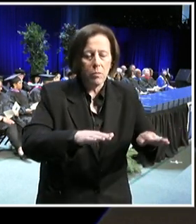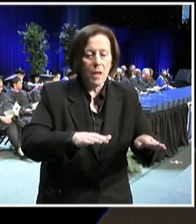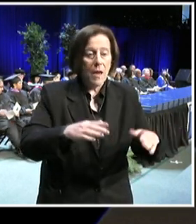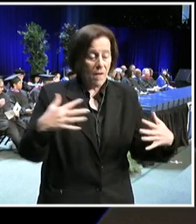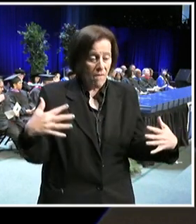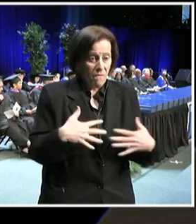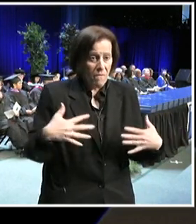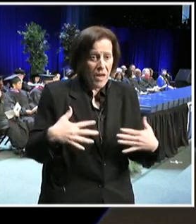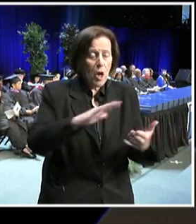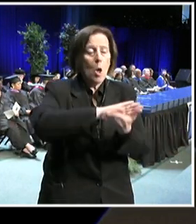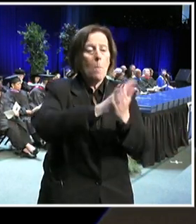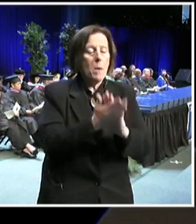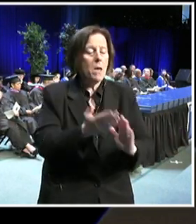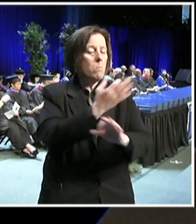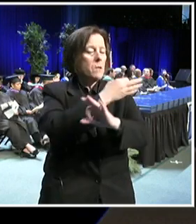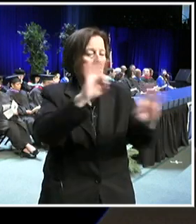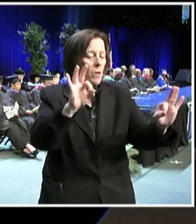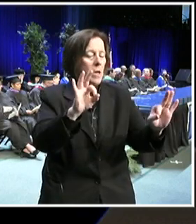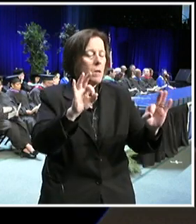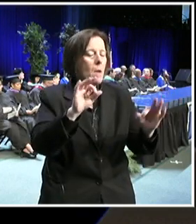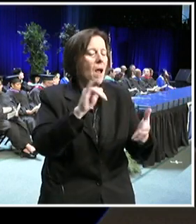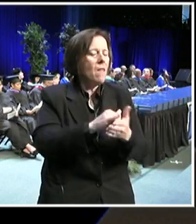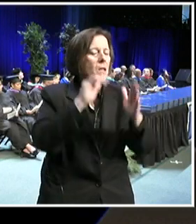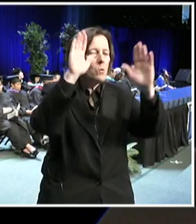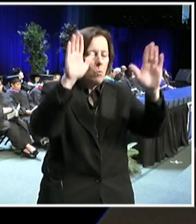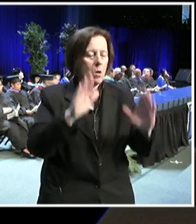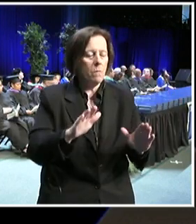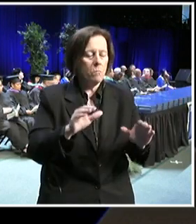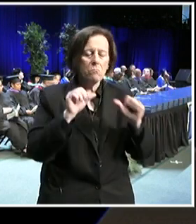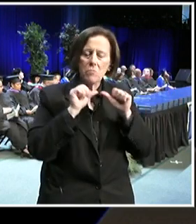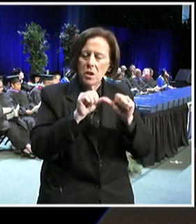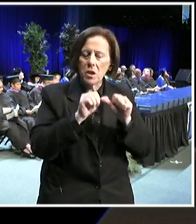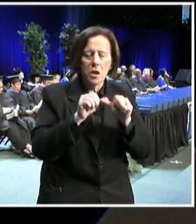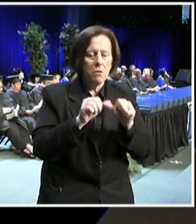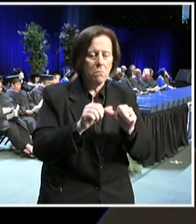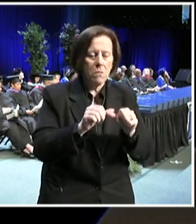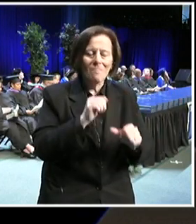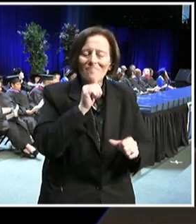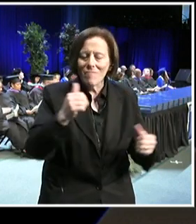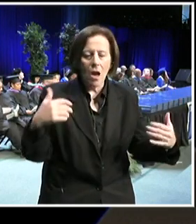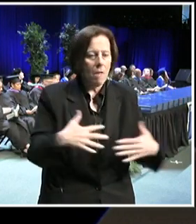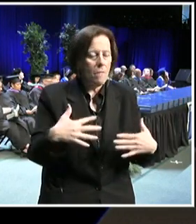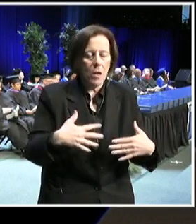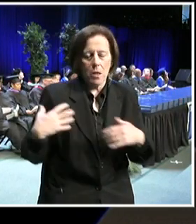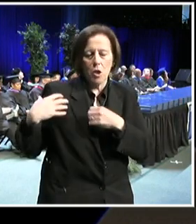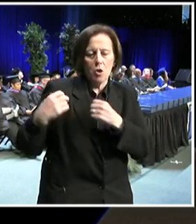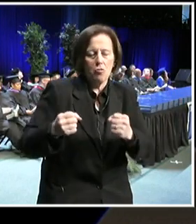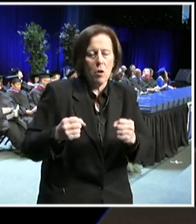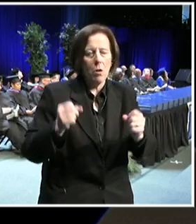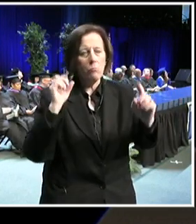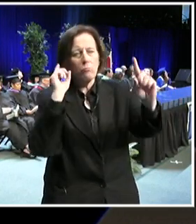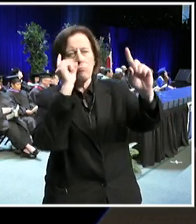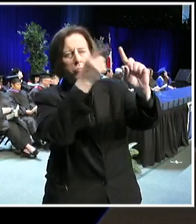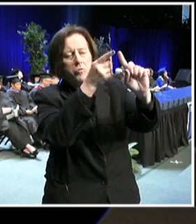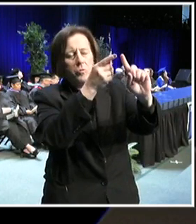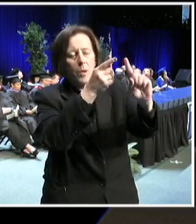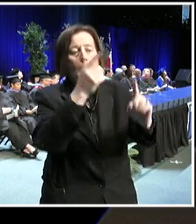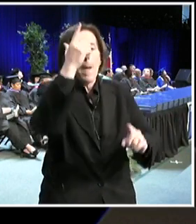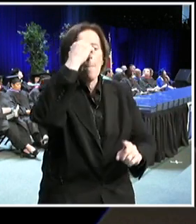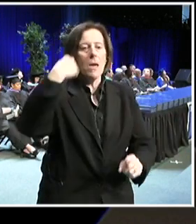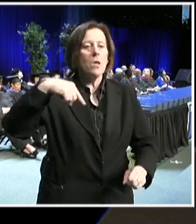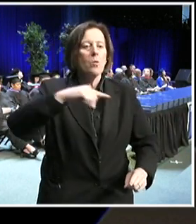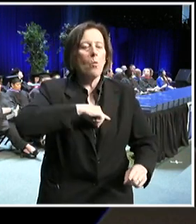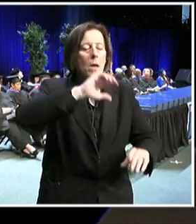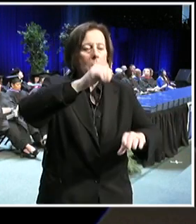and how great is that? We push forward, unafraid and strong, fulfilling our self-chosen destiny because we are paving the paths